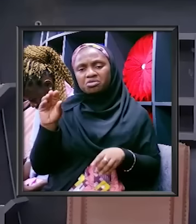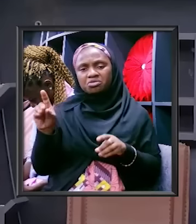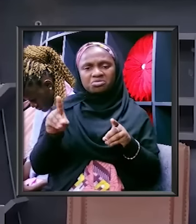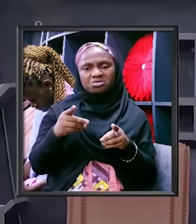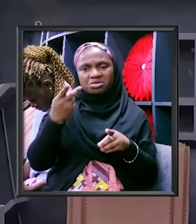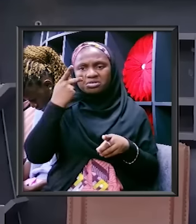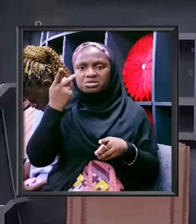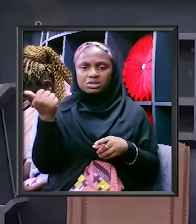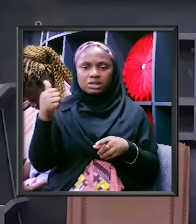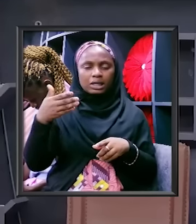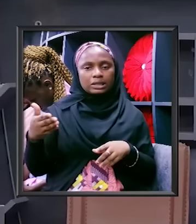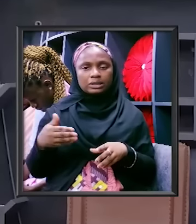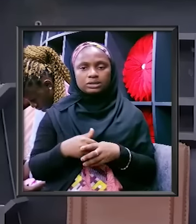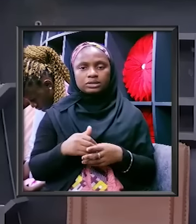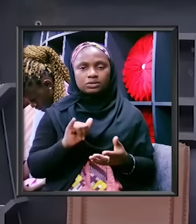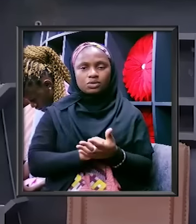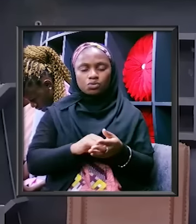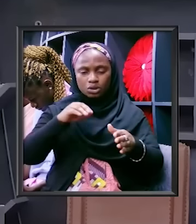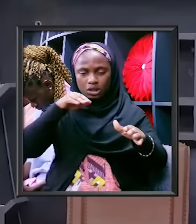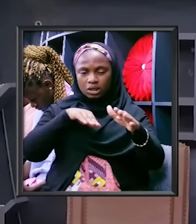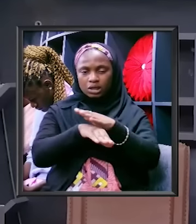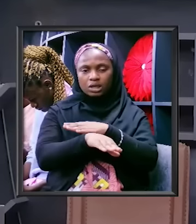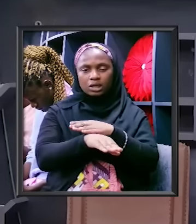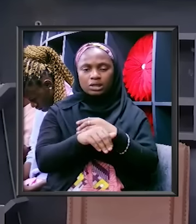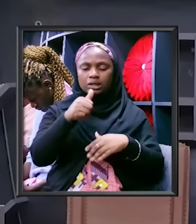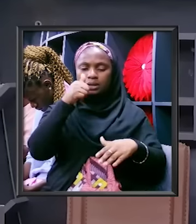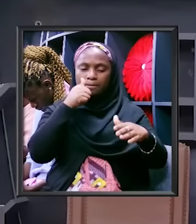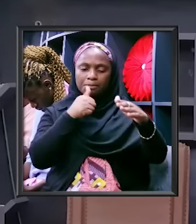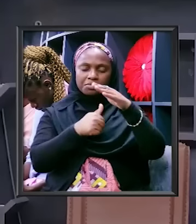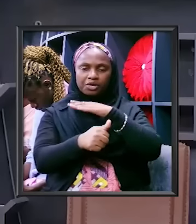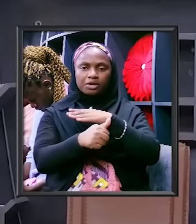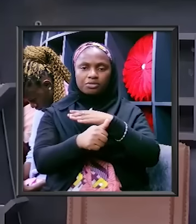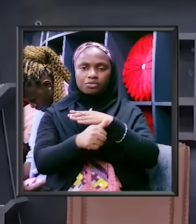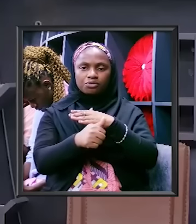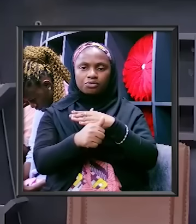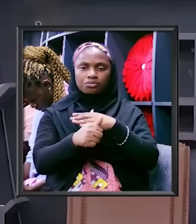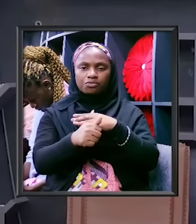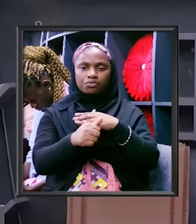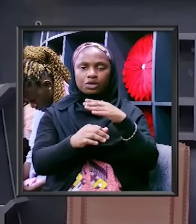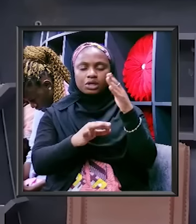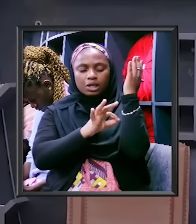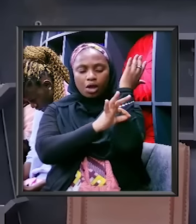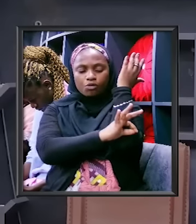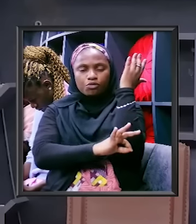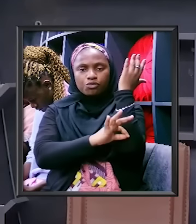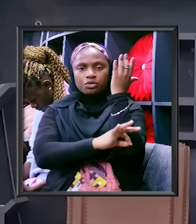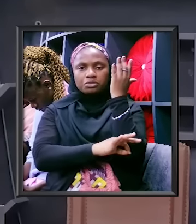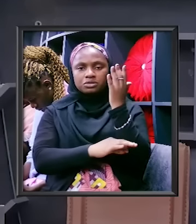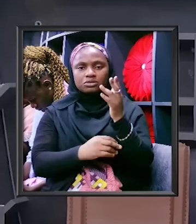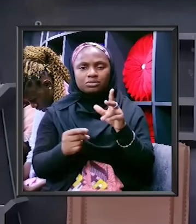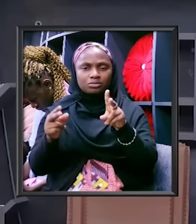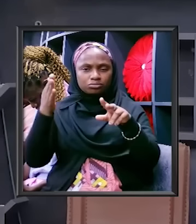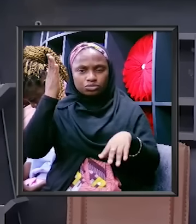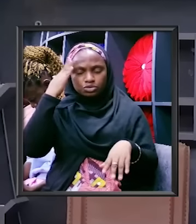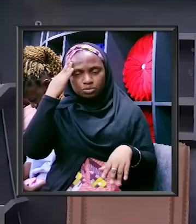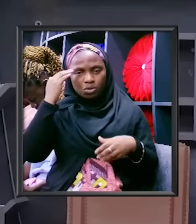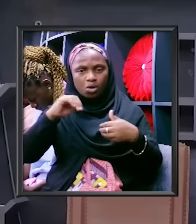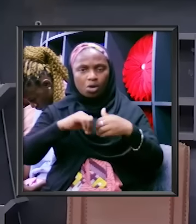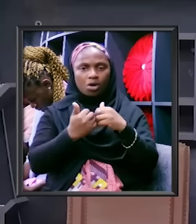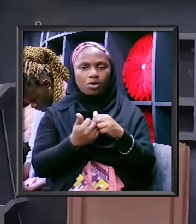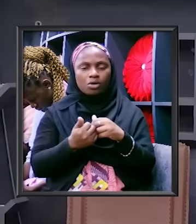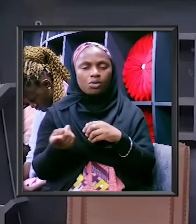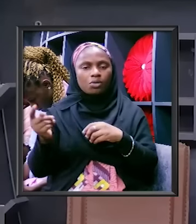anything. Where we engage private forensic experts, analyst. They can't discover how